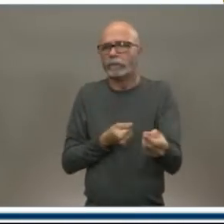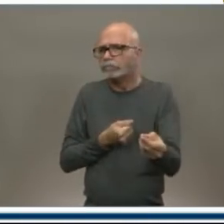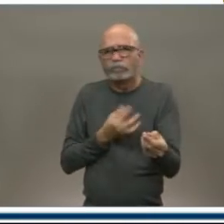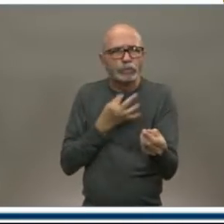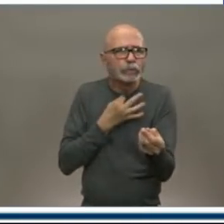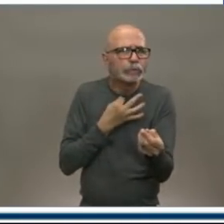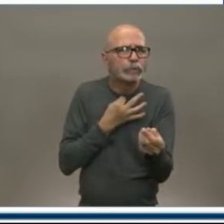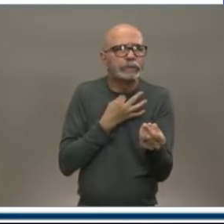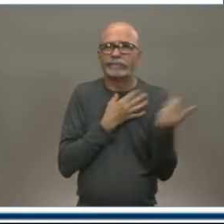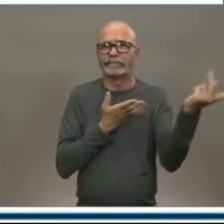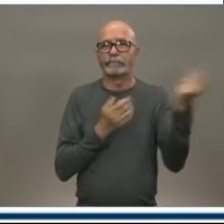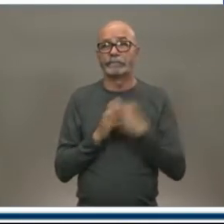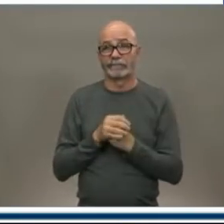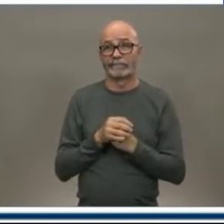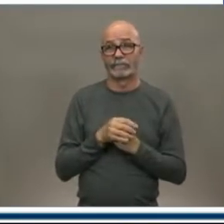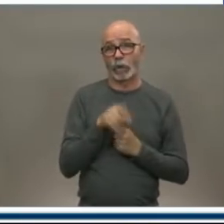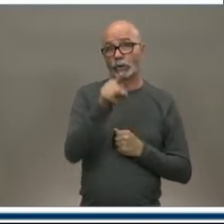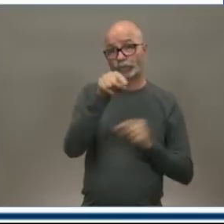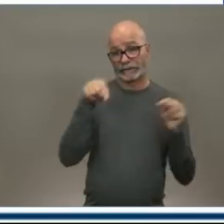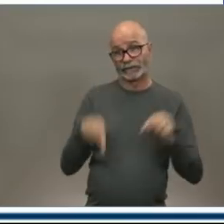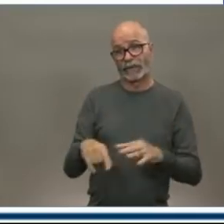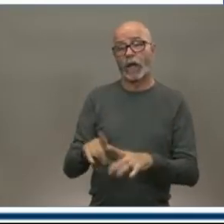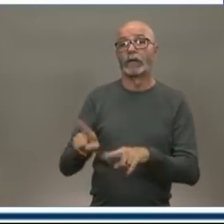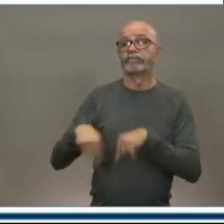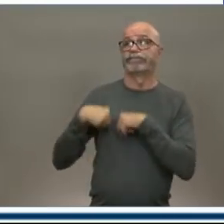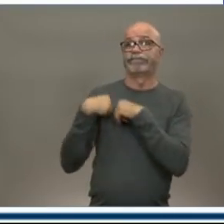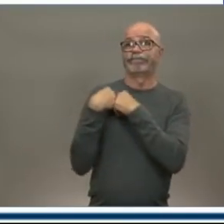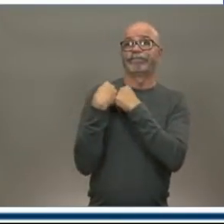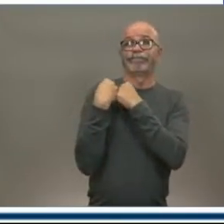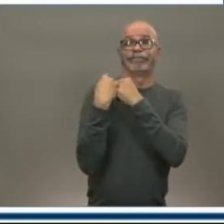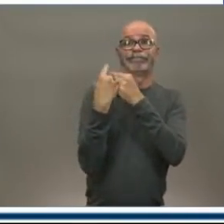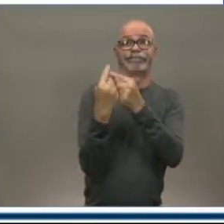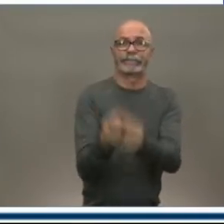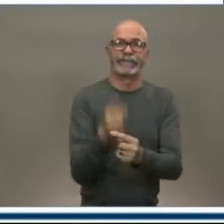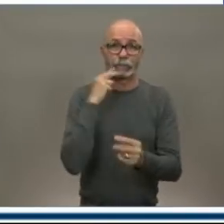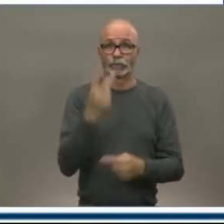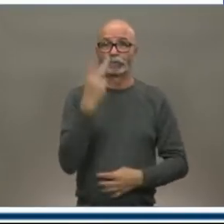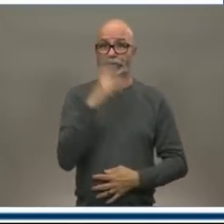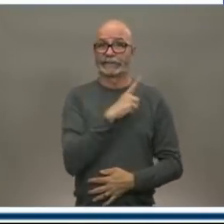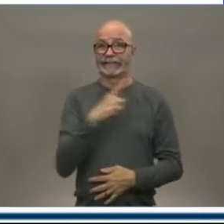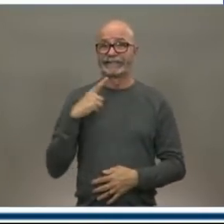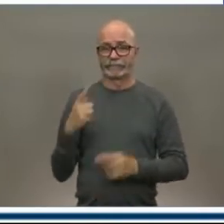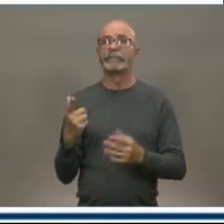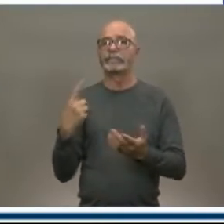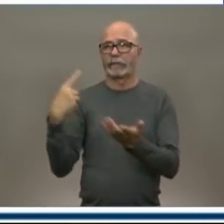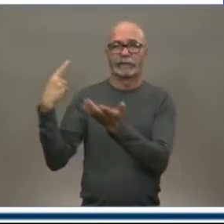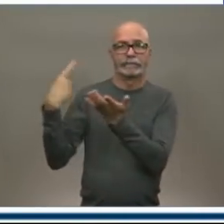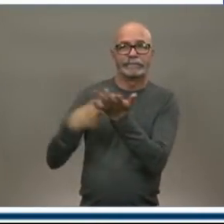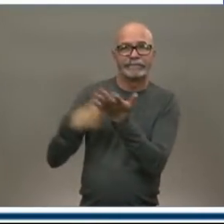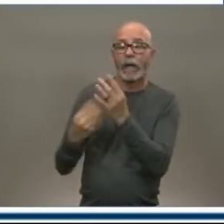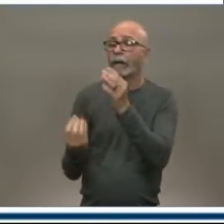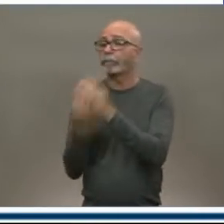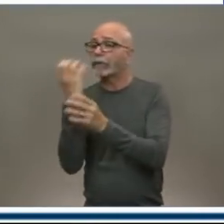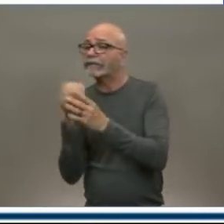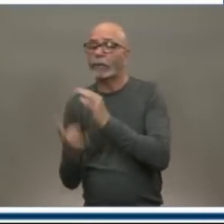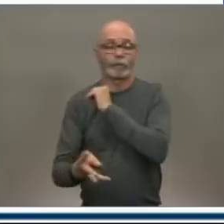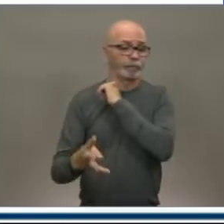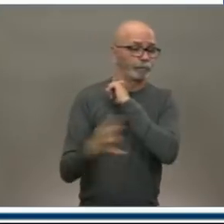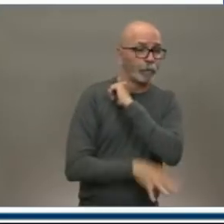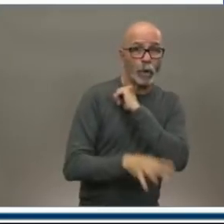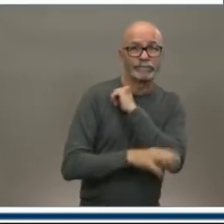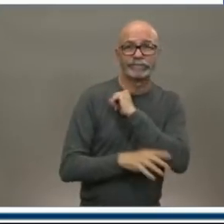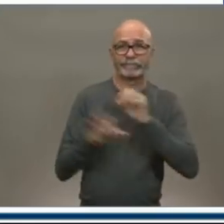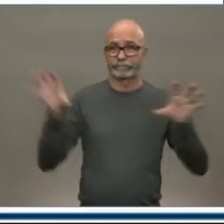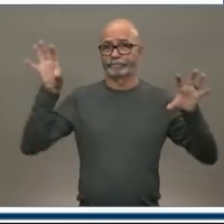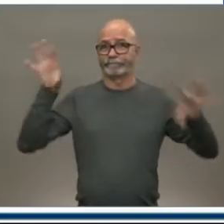than anyone, you would know that the two sessions in the House, there's one in the spring and one in the fall. We had ours in the spring. Met